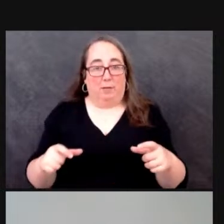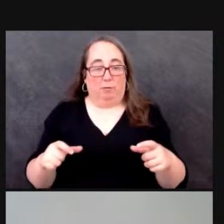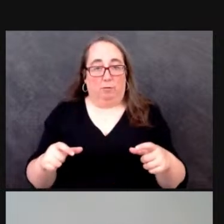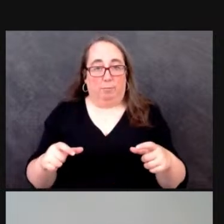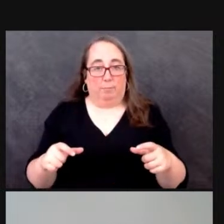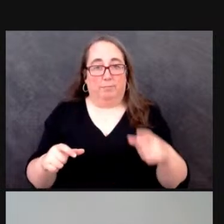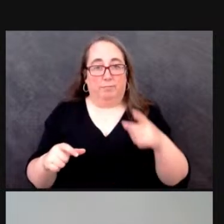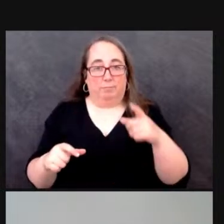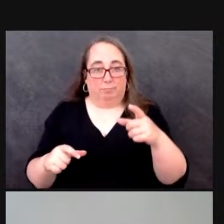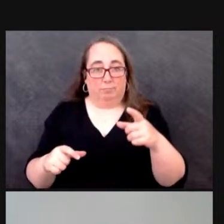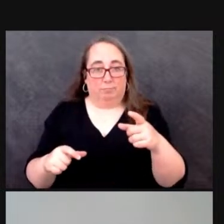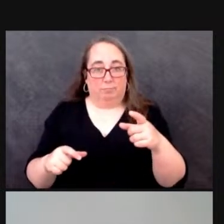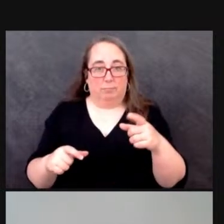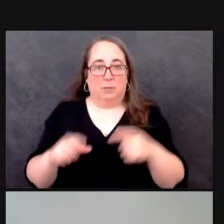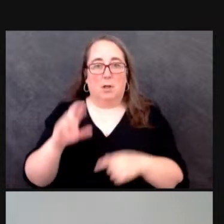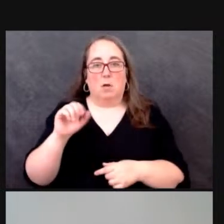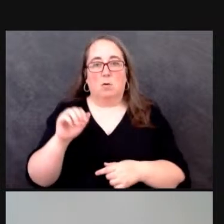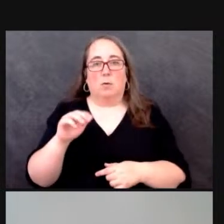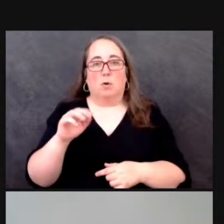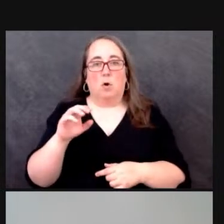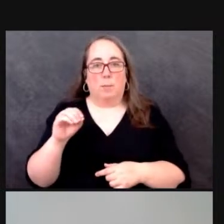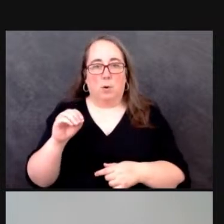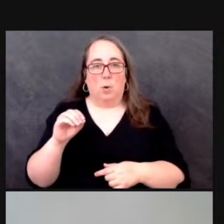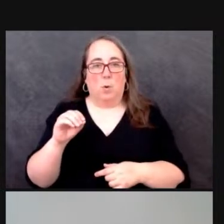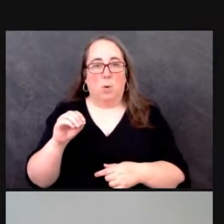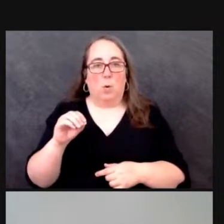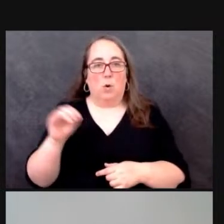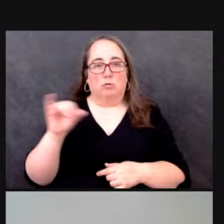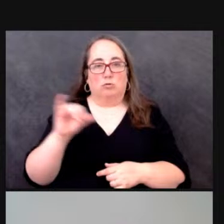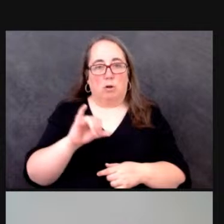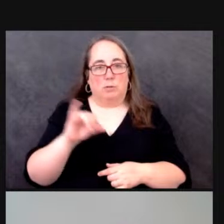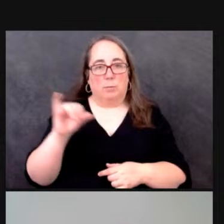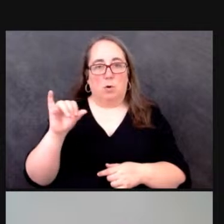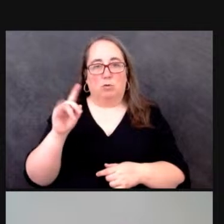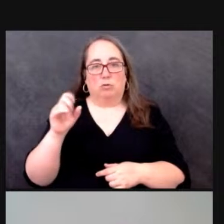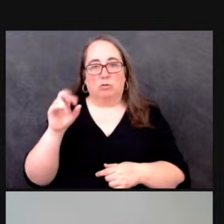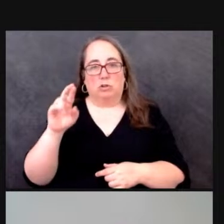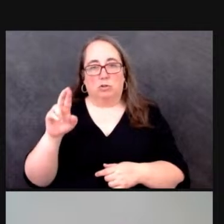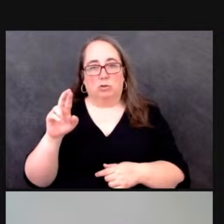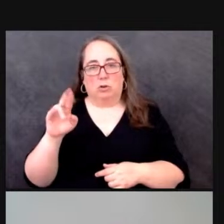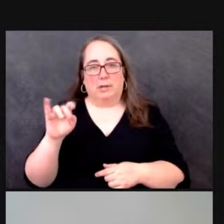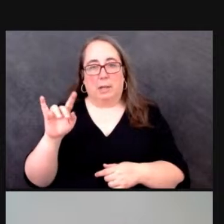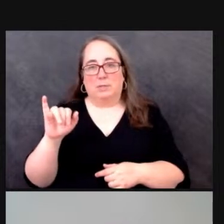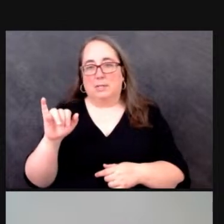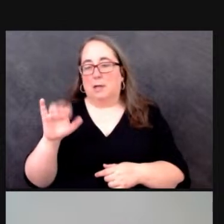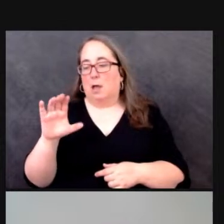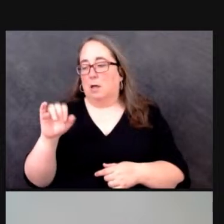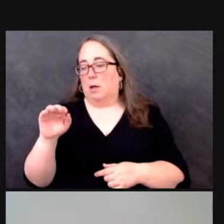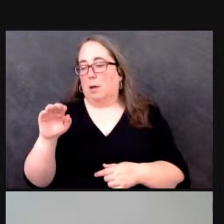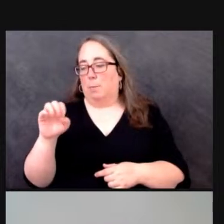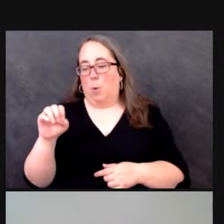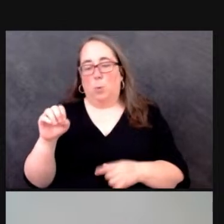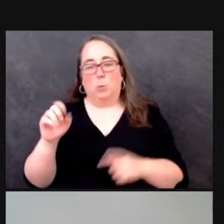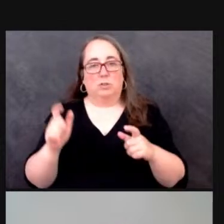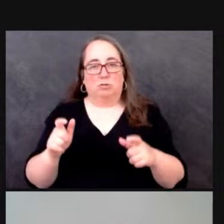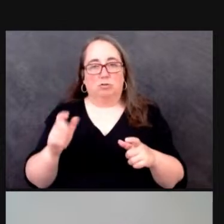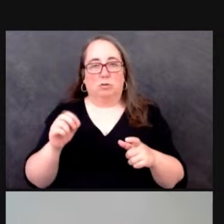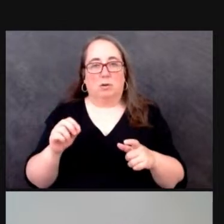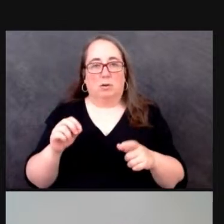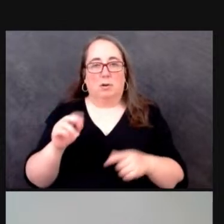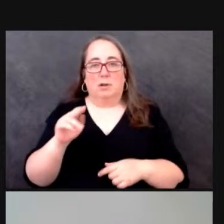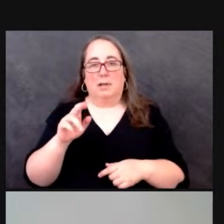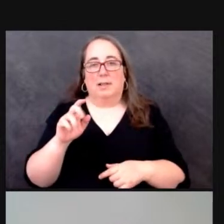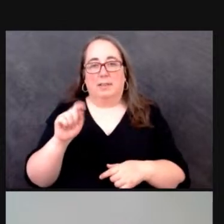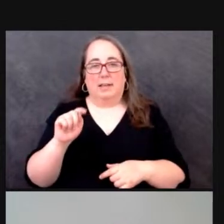rim of the Repoussé County sauce boat, the Dorchester County compote dish and surrounding the small Kent County